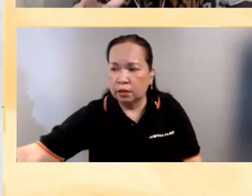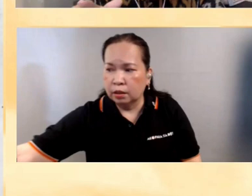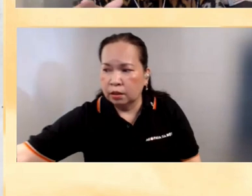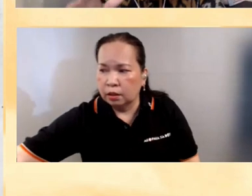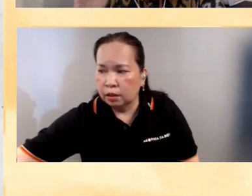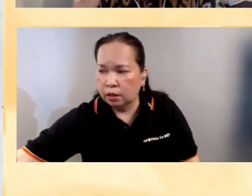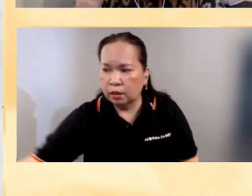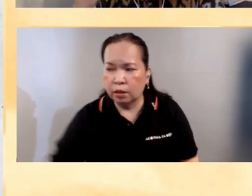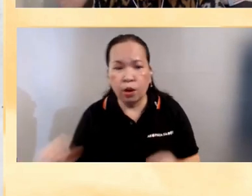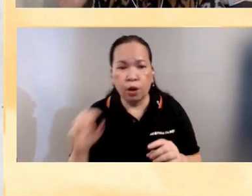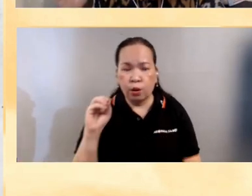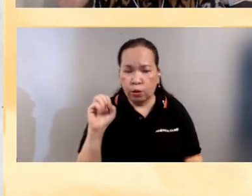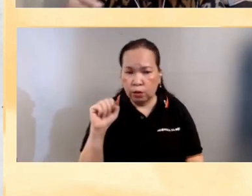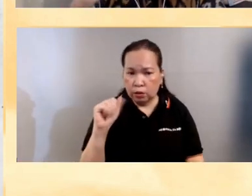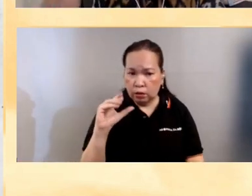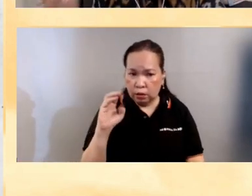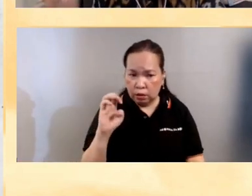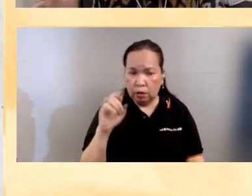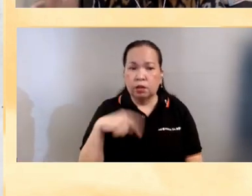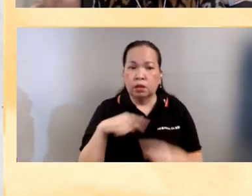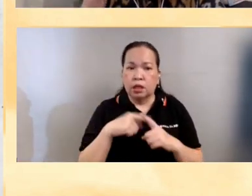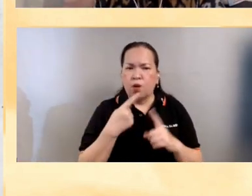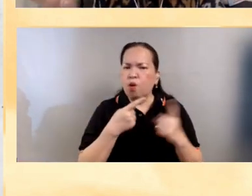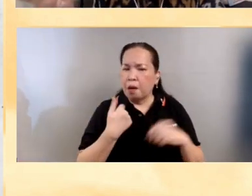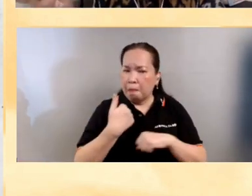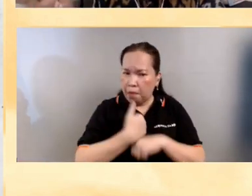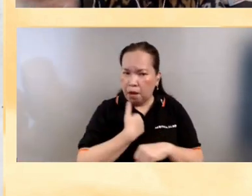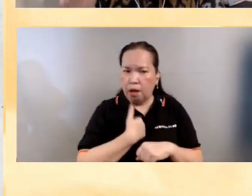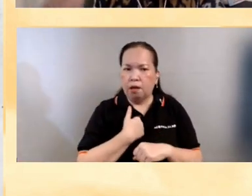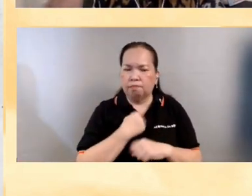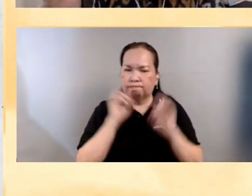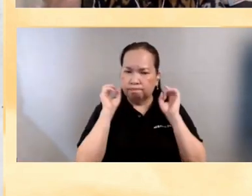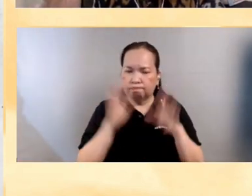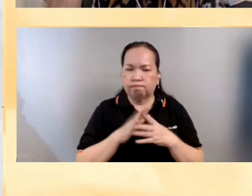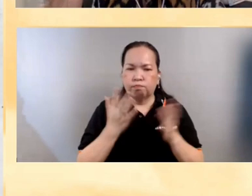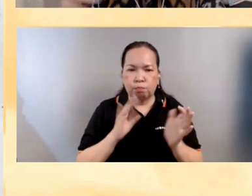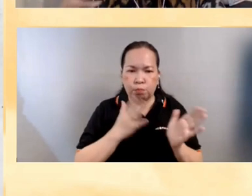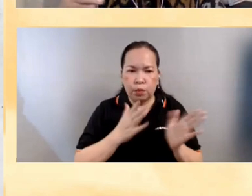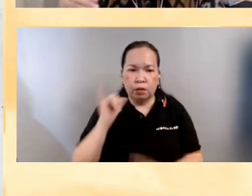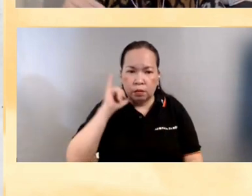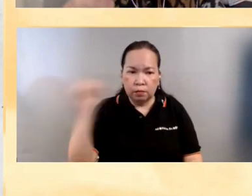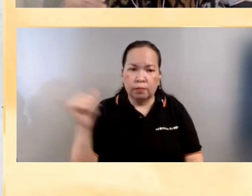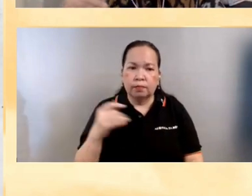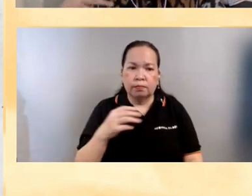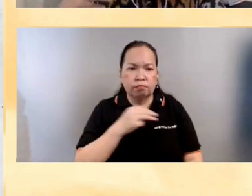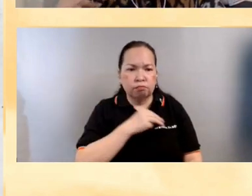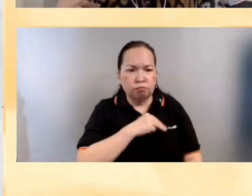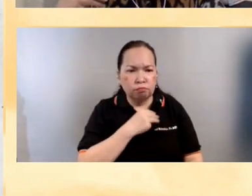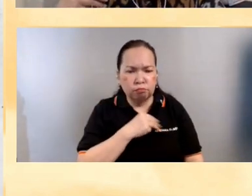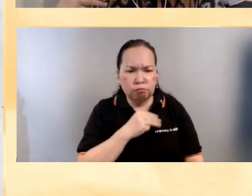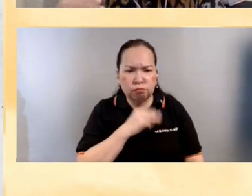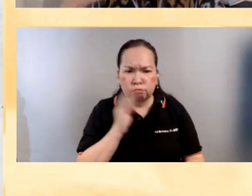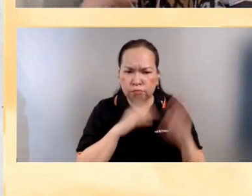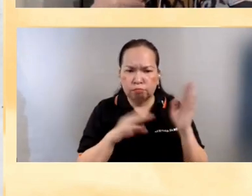OSAEC survivors: self-blame, self-harm, the suicidality, modality, aggressive behaviors, and